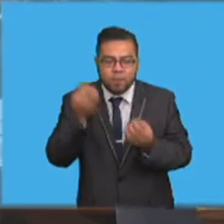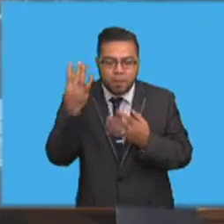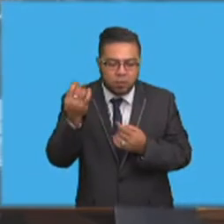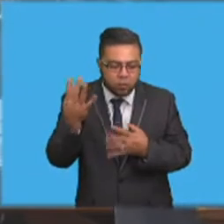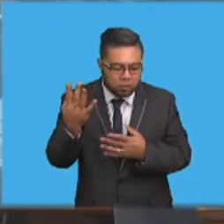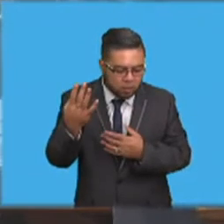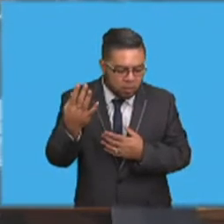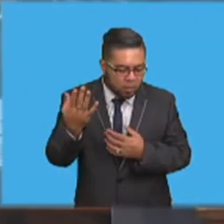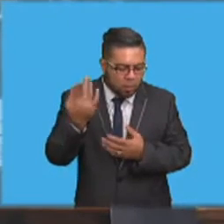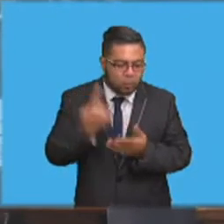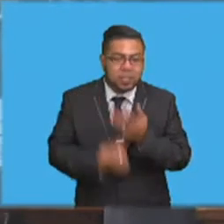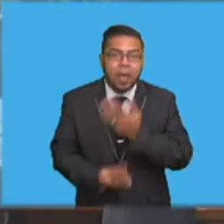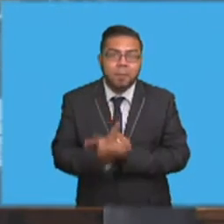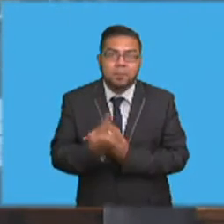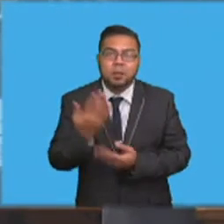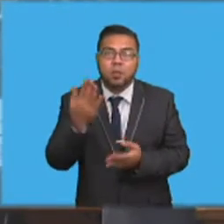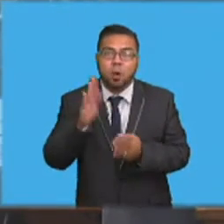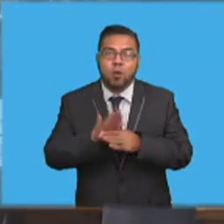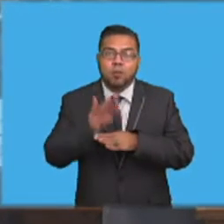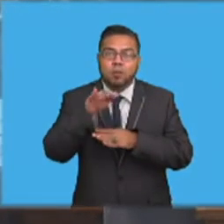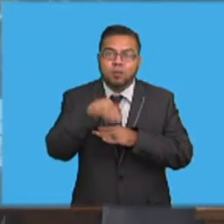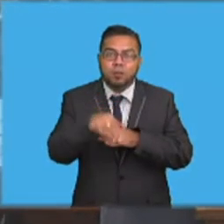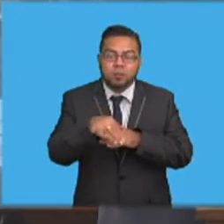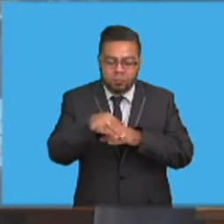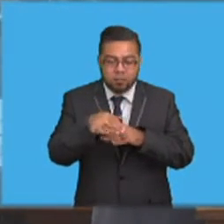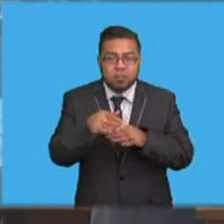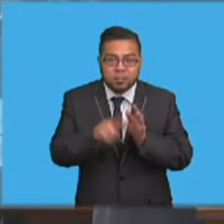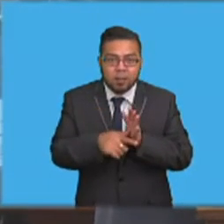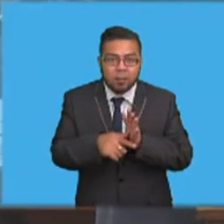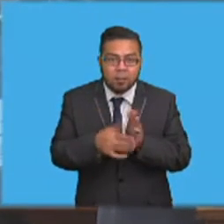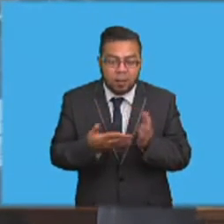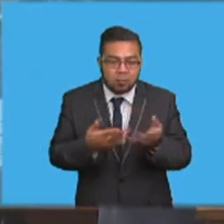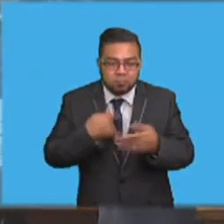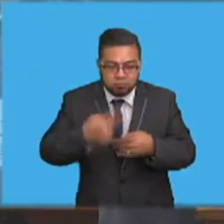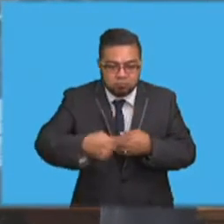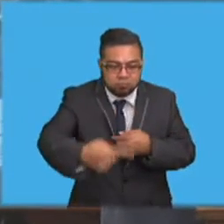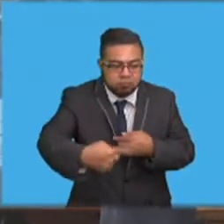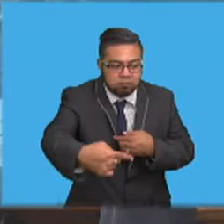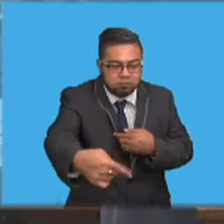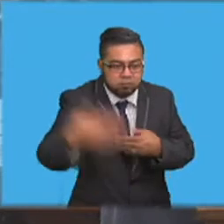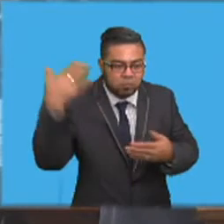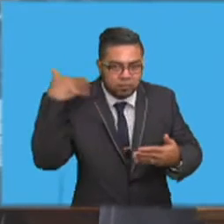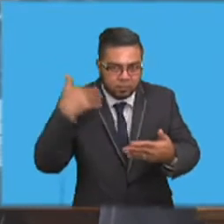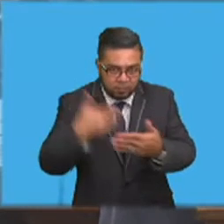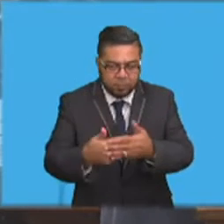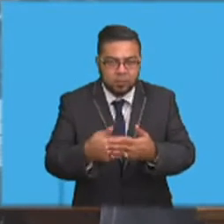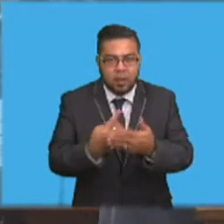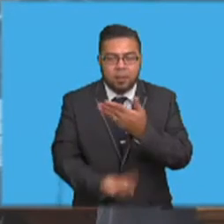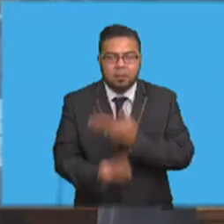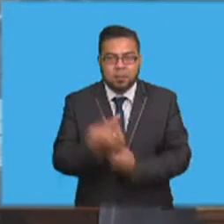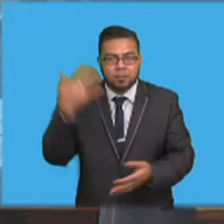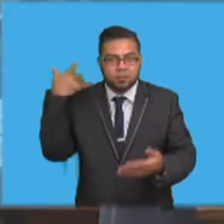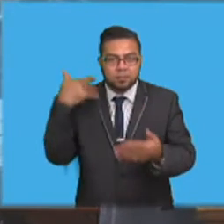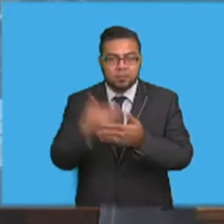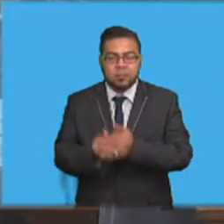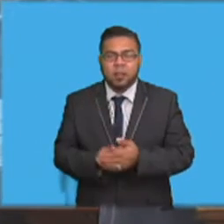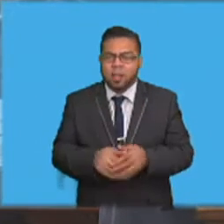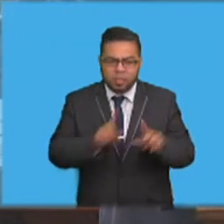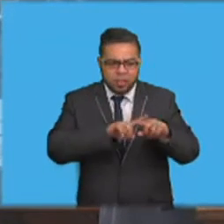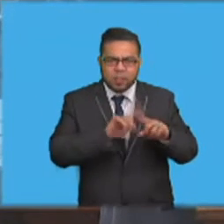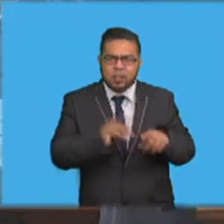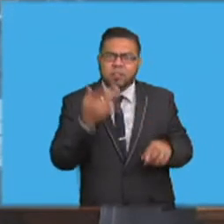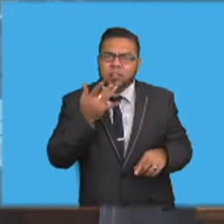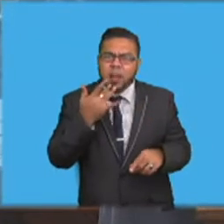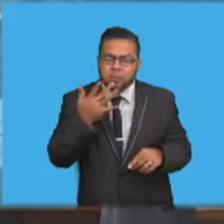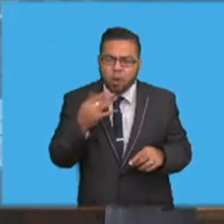gathered over time. In terms of science, the available stock of different species of beach timber that